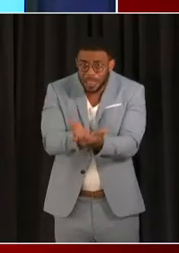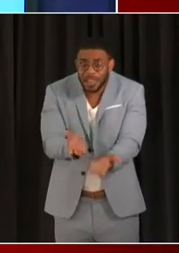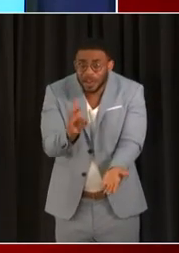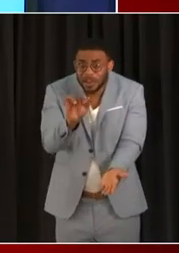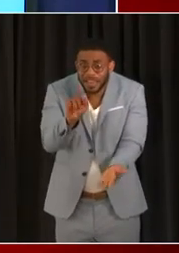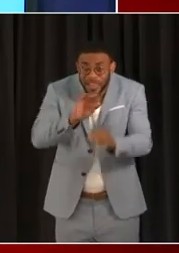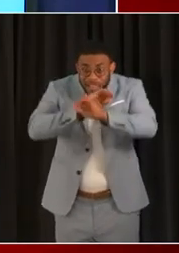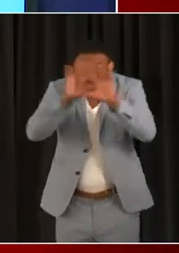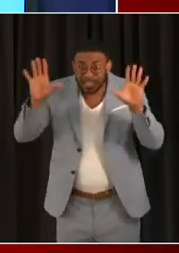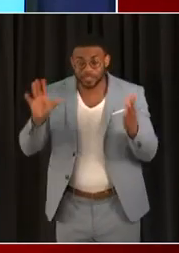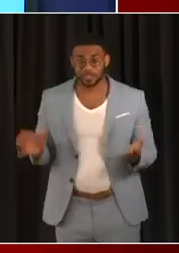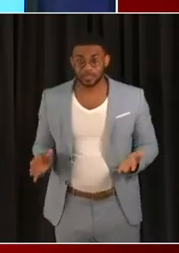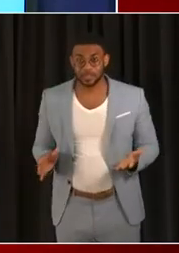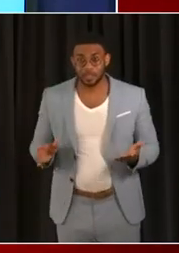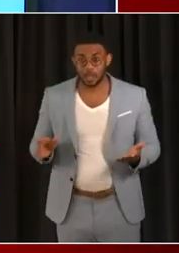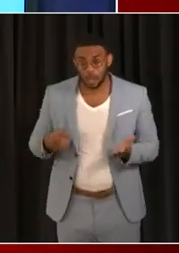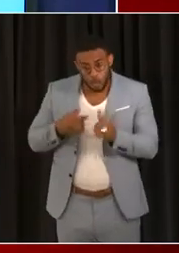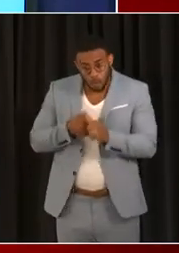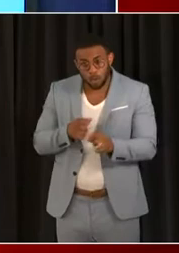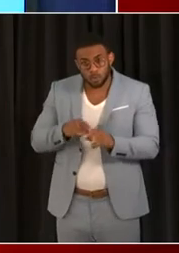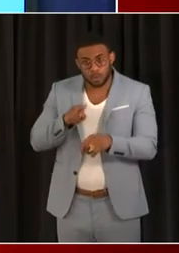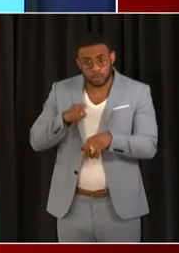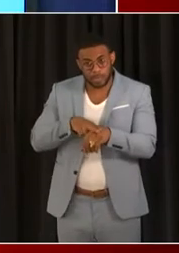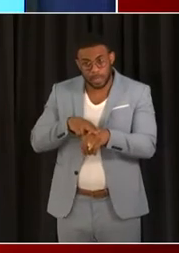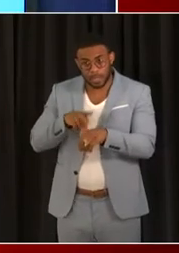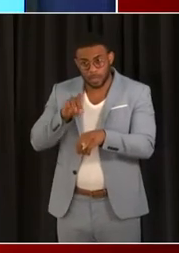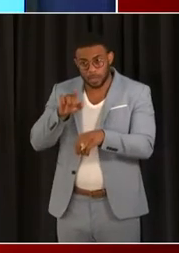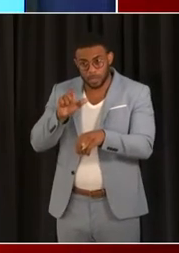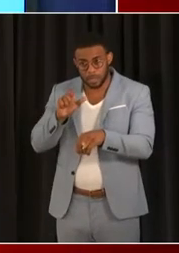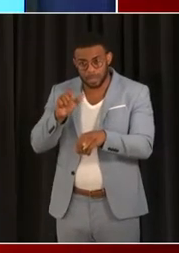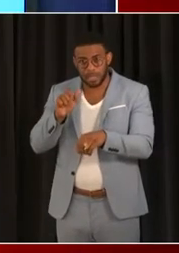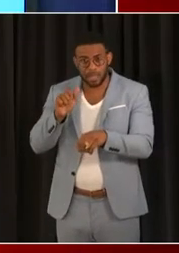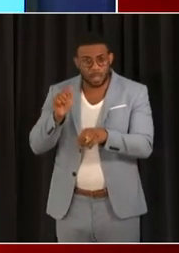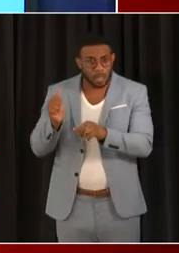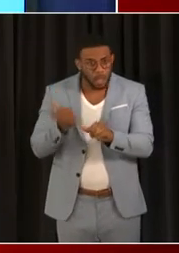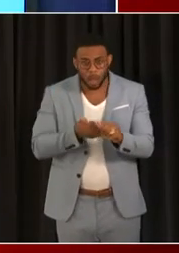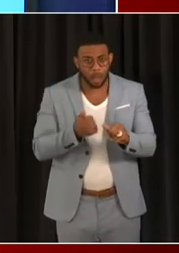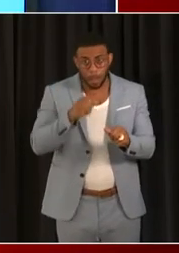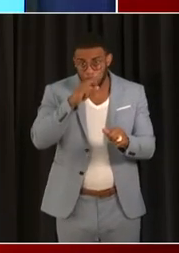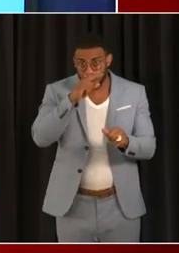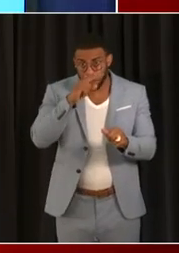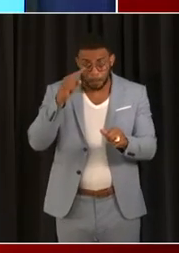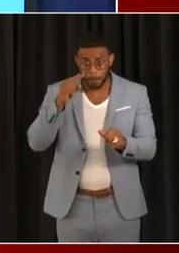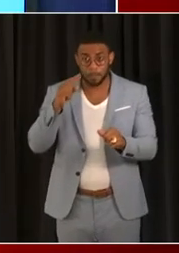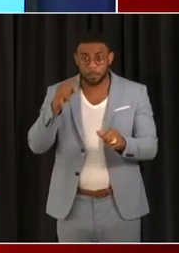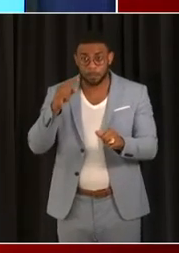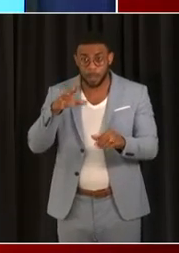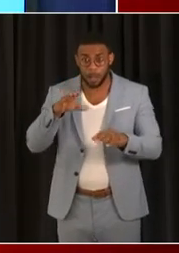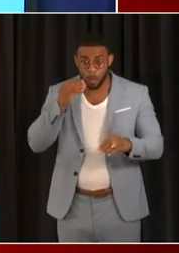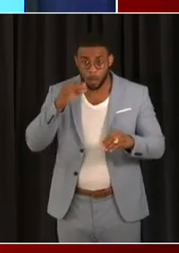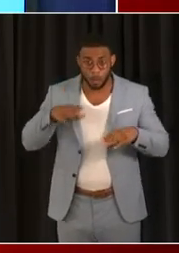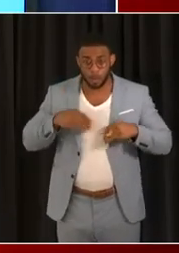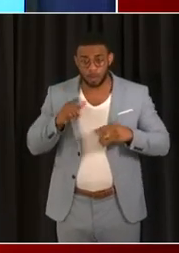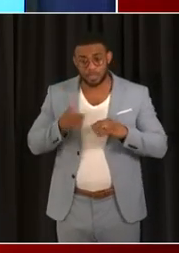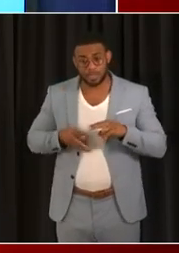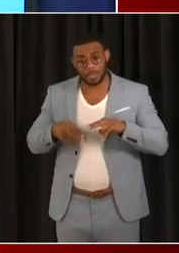there. The data is clear. According to the national income of Black residents in the district increased by